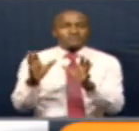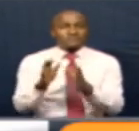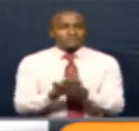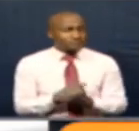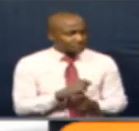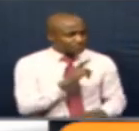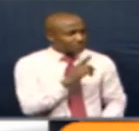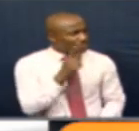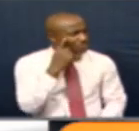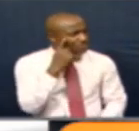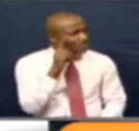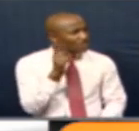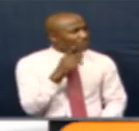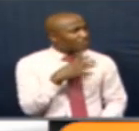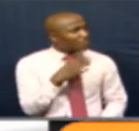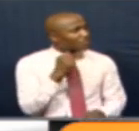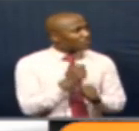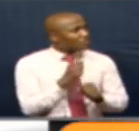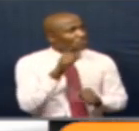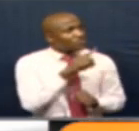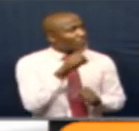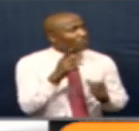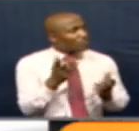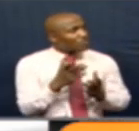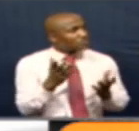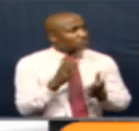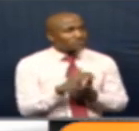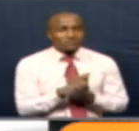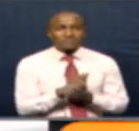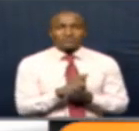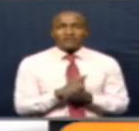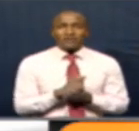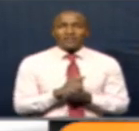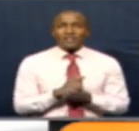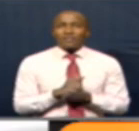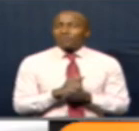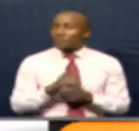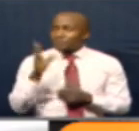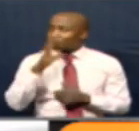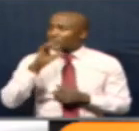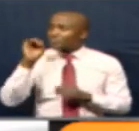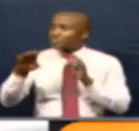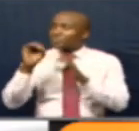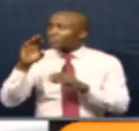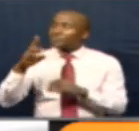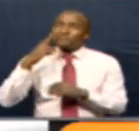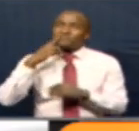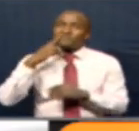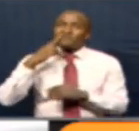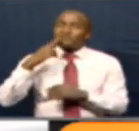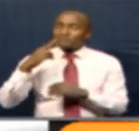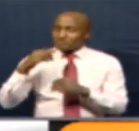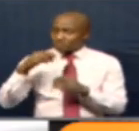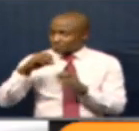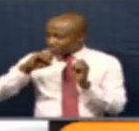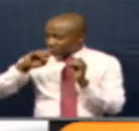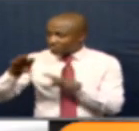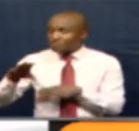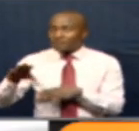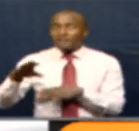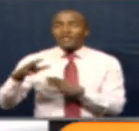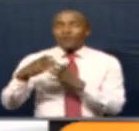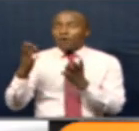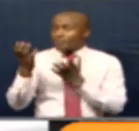that you think Nairobians are doing that is contributing to the problem? They throw bottles out of the windows, they leave cigarette butts, they open businesses